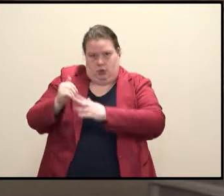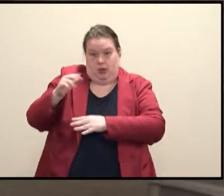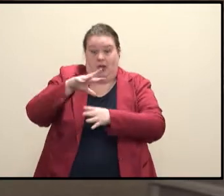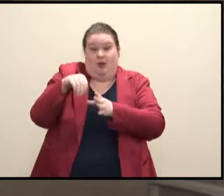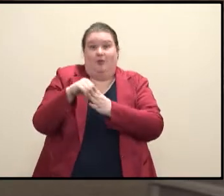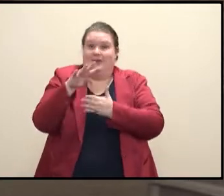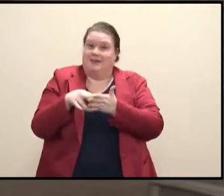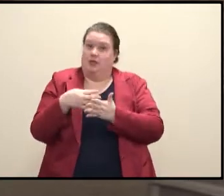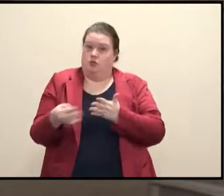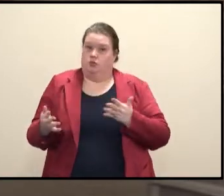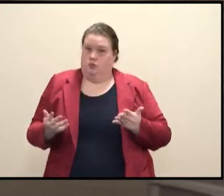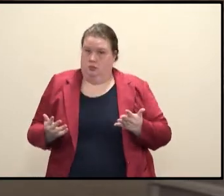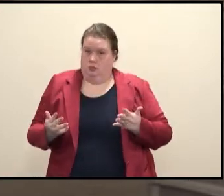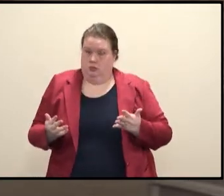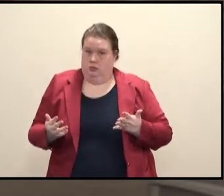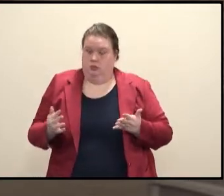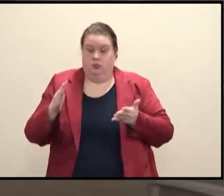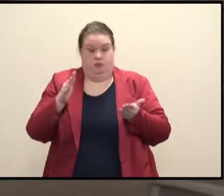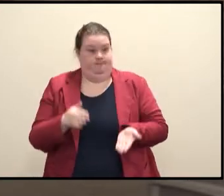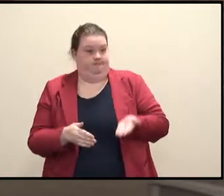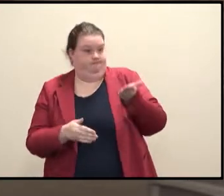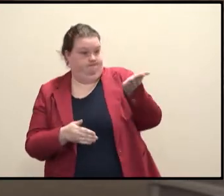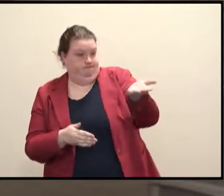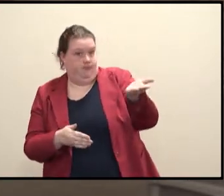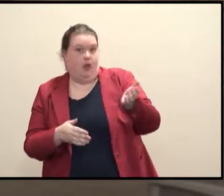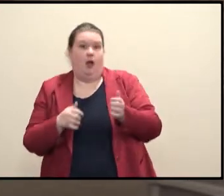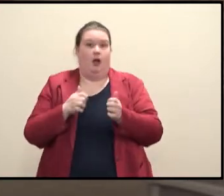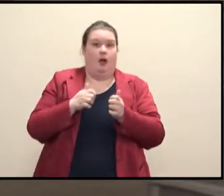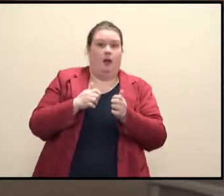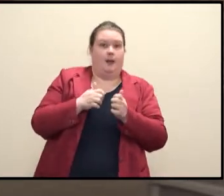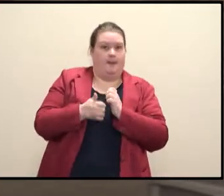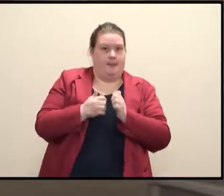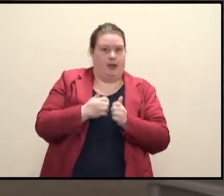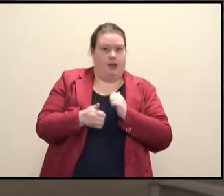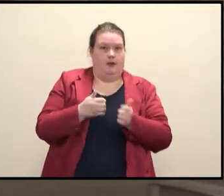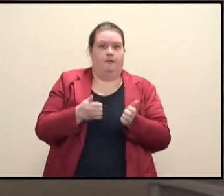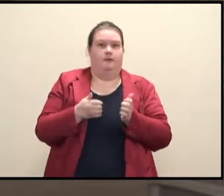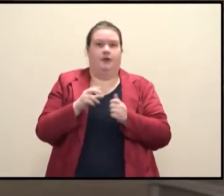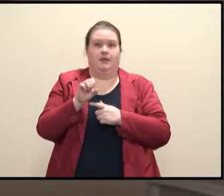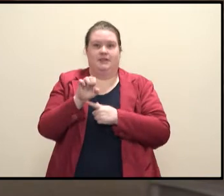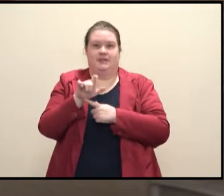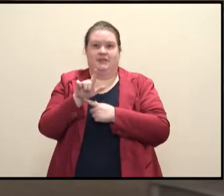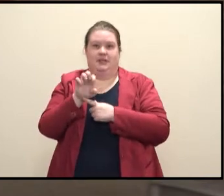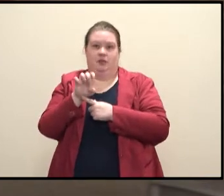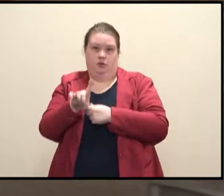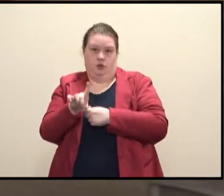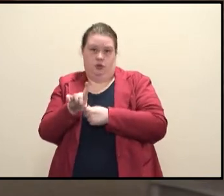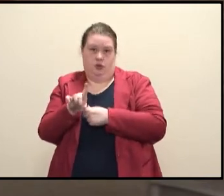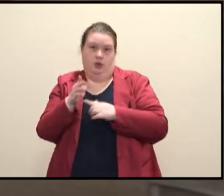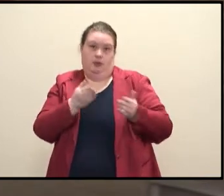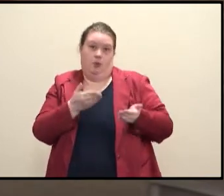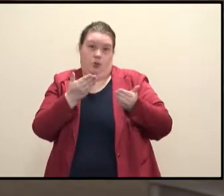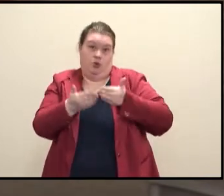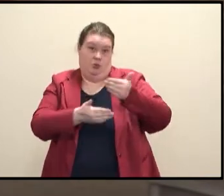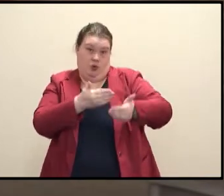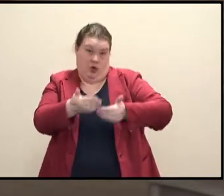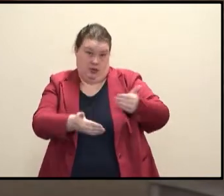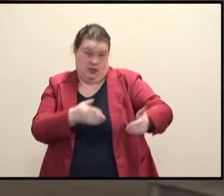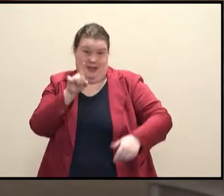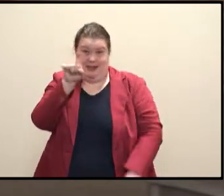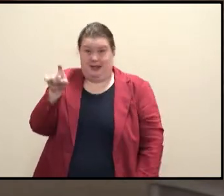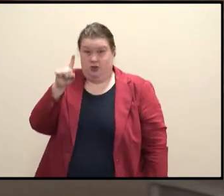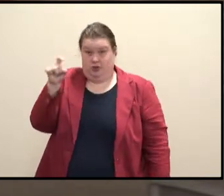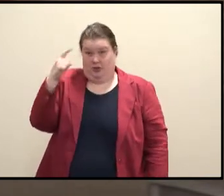schedule. The competitive sealed proposal process is first a competition. The Texas Government